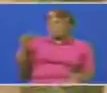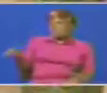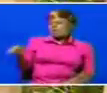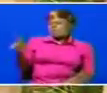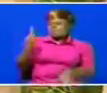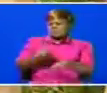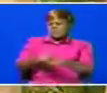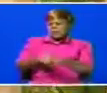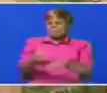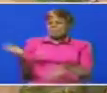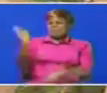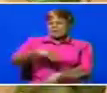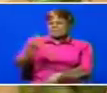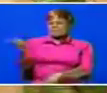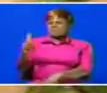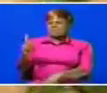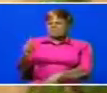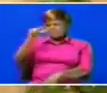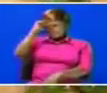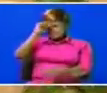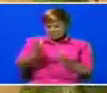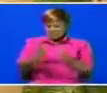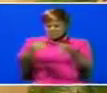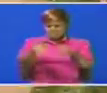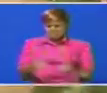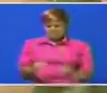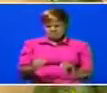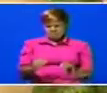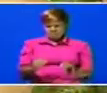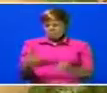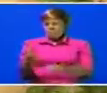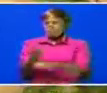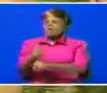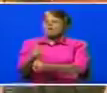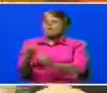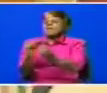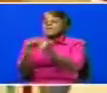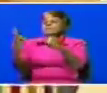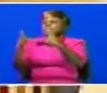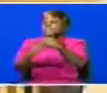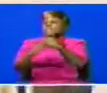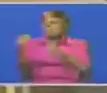to Nairobi from Nyeri. The late governor's burial has been set for the 18th of this month.